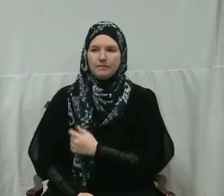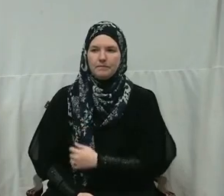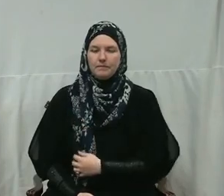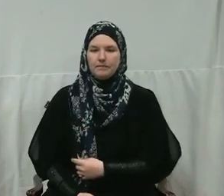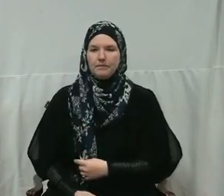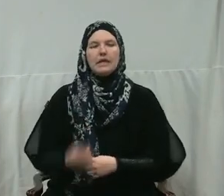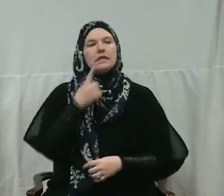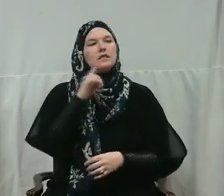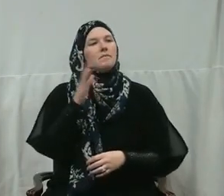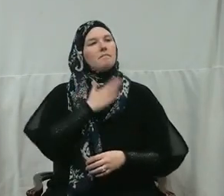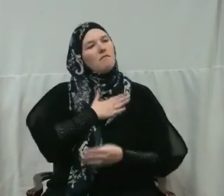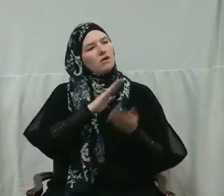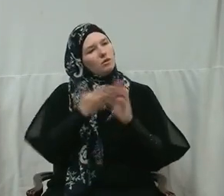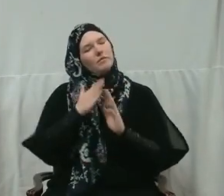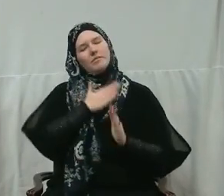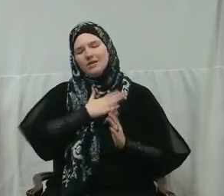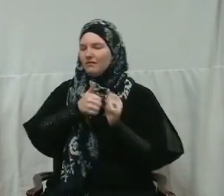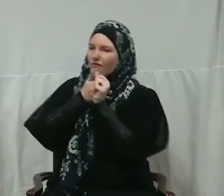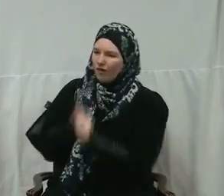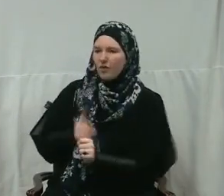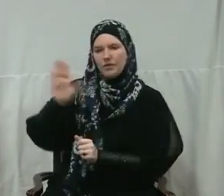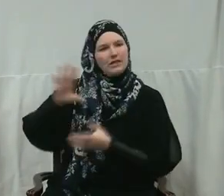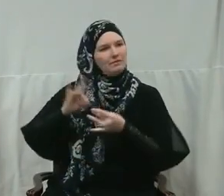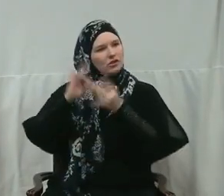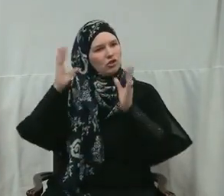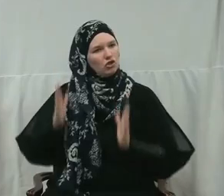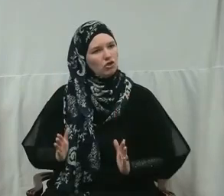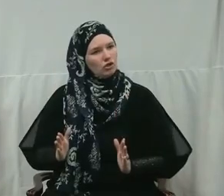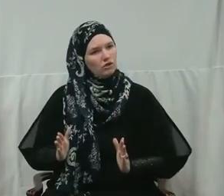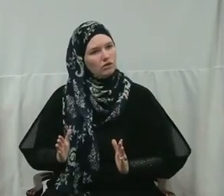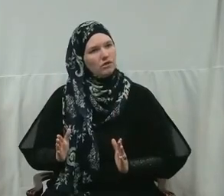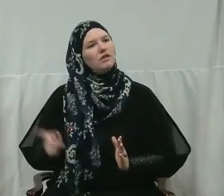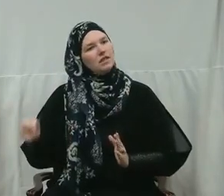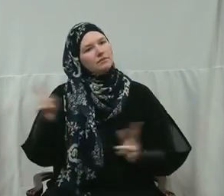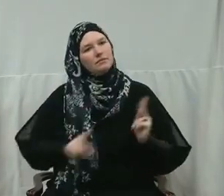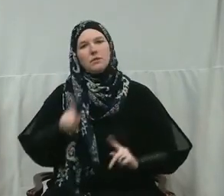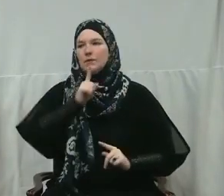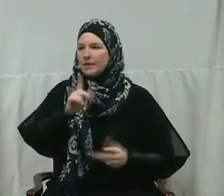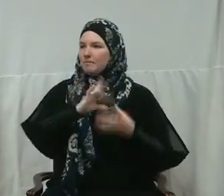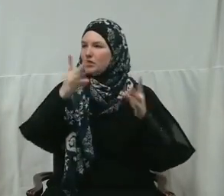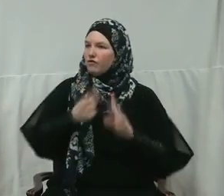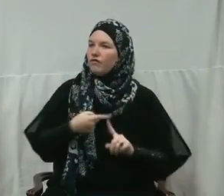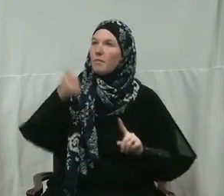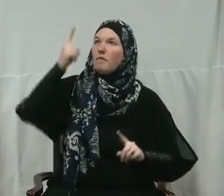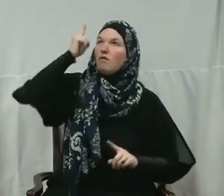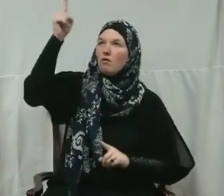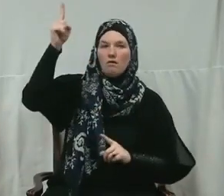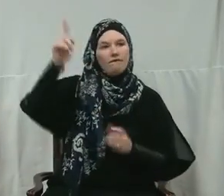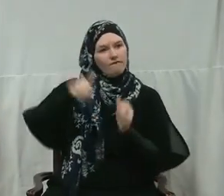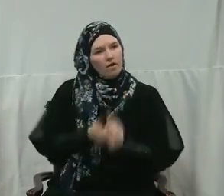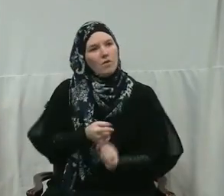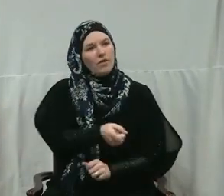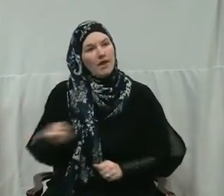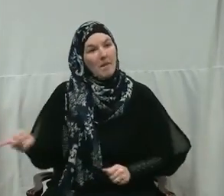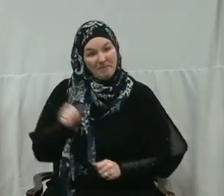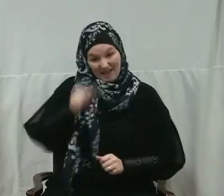oh my community, follow those messengers. These people are messengers from Allah, follow them. He